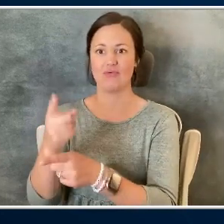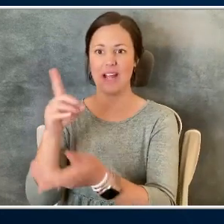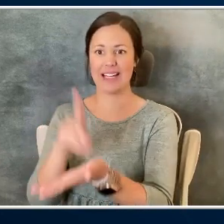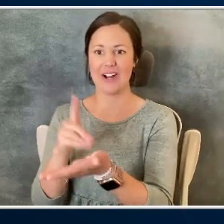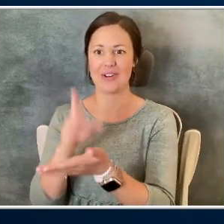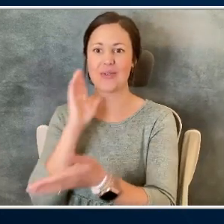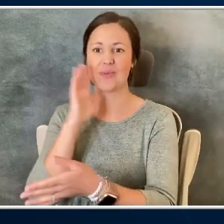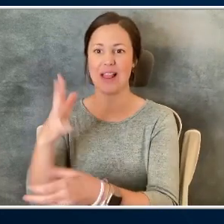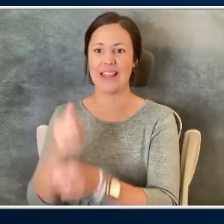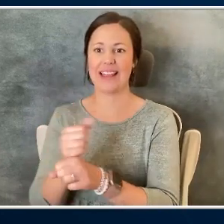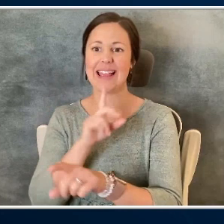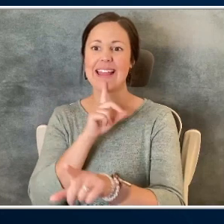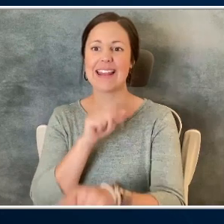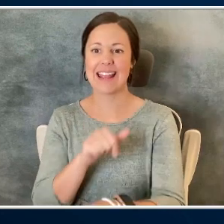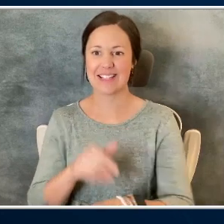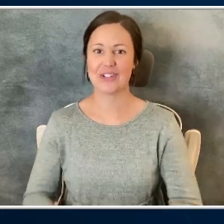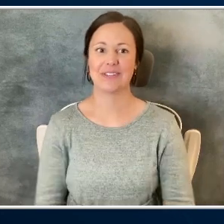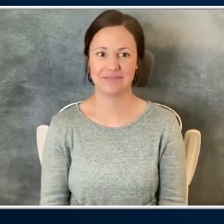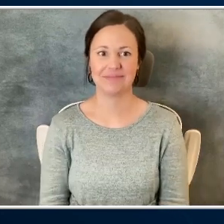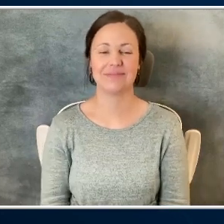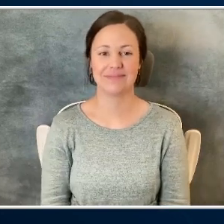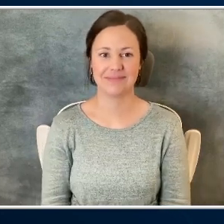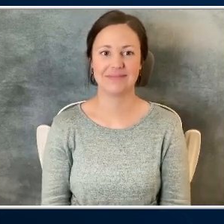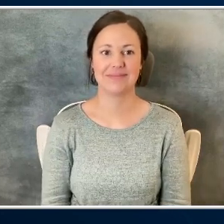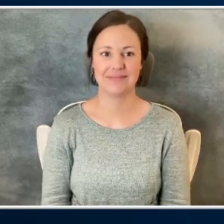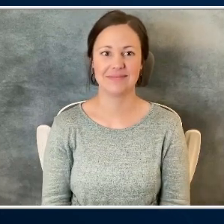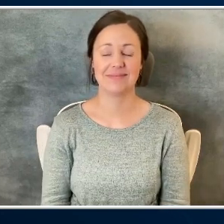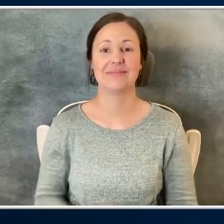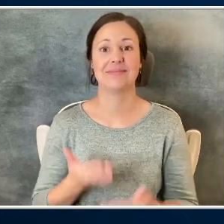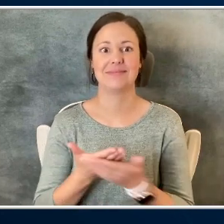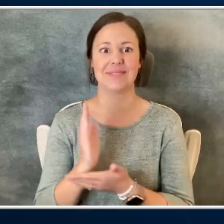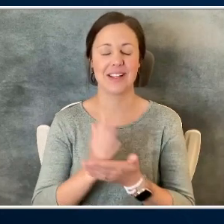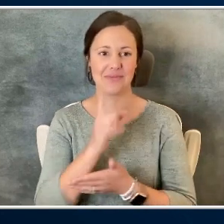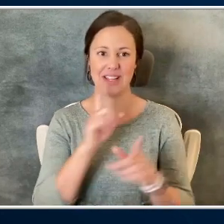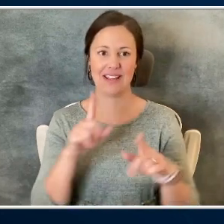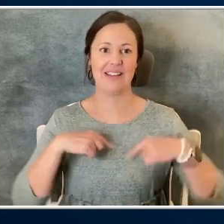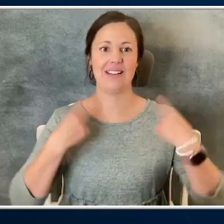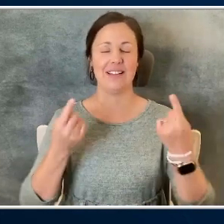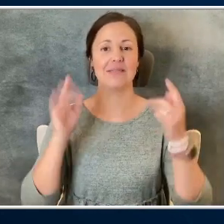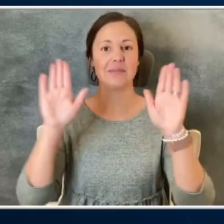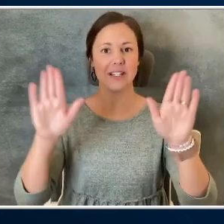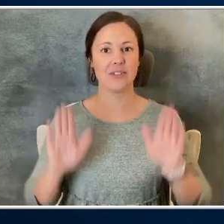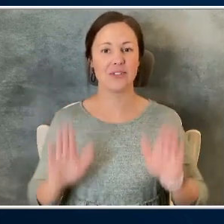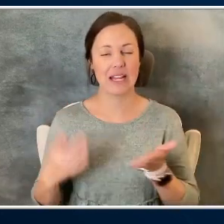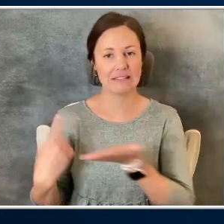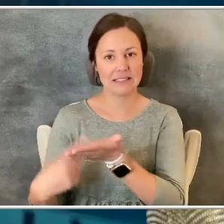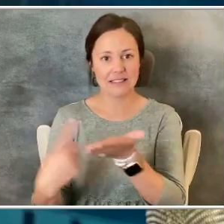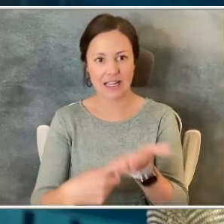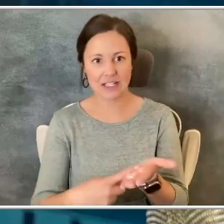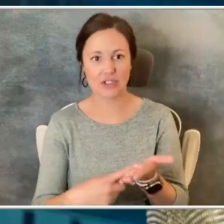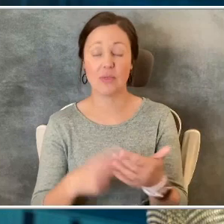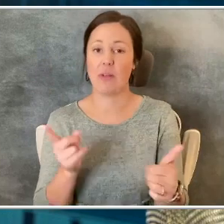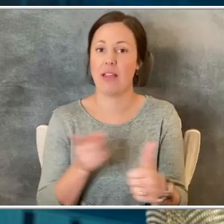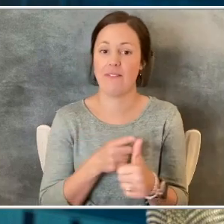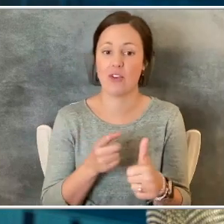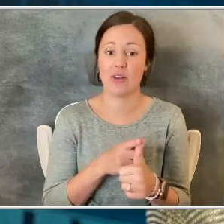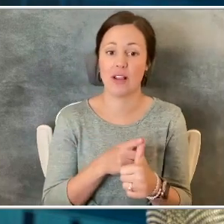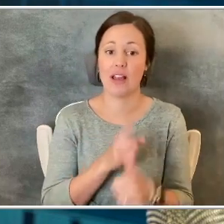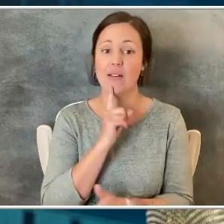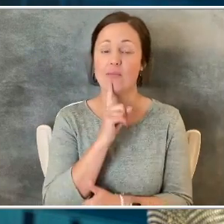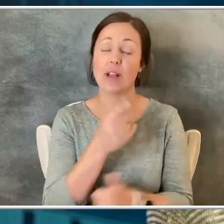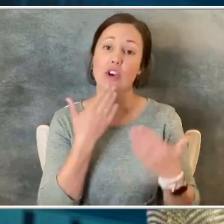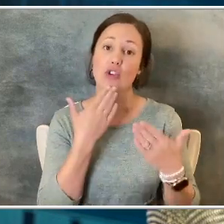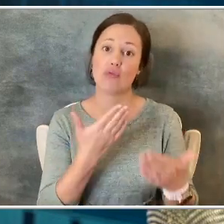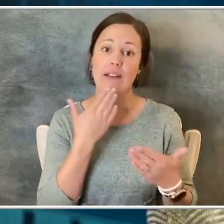and Yang. Yeah, exactly. All right, this has been a great discussion. First of all, I am very grateful for our guests